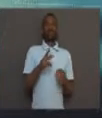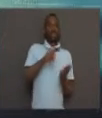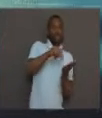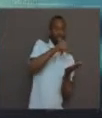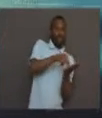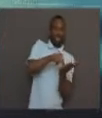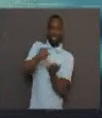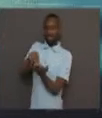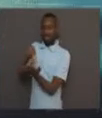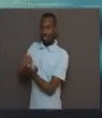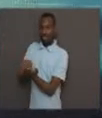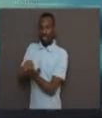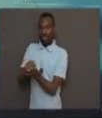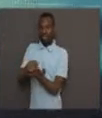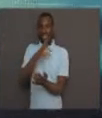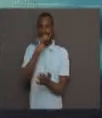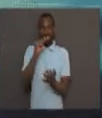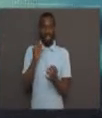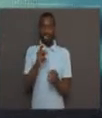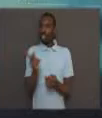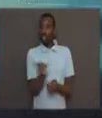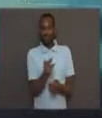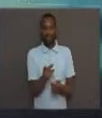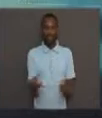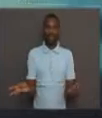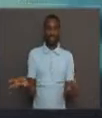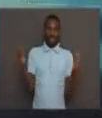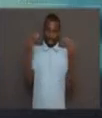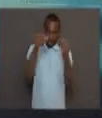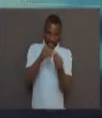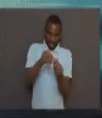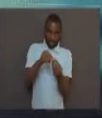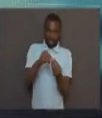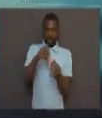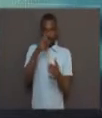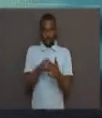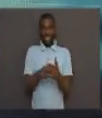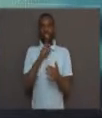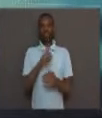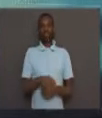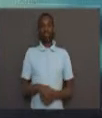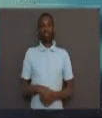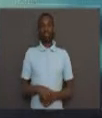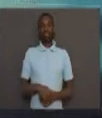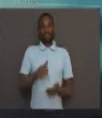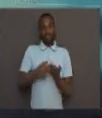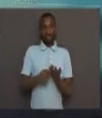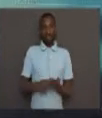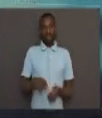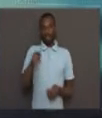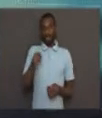nucleus and the sum of the masses of the nucleons that make up